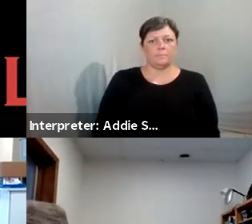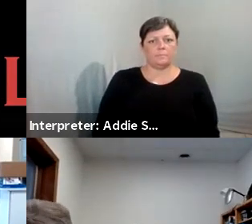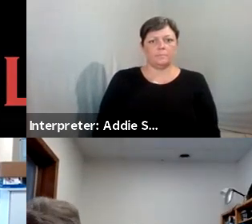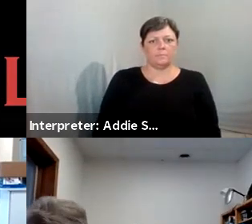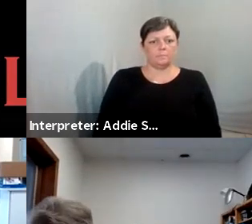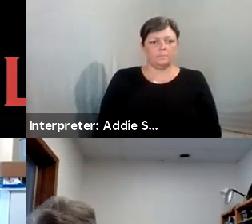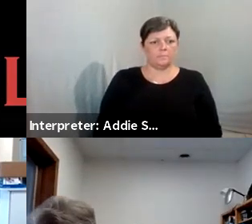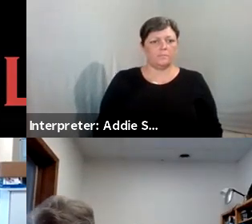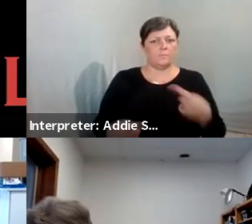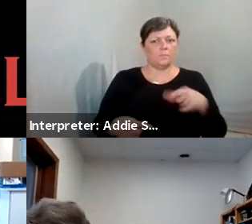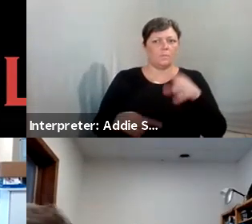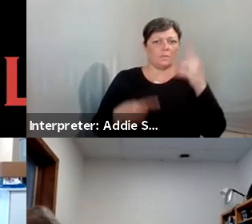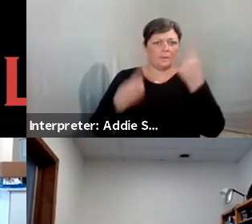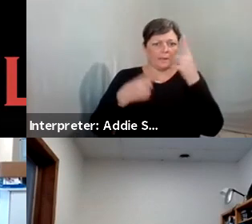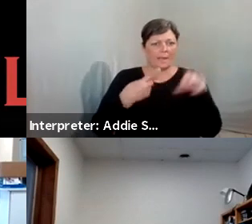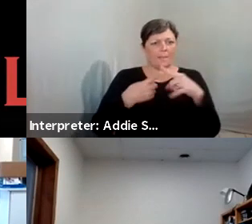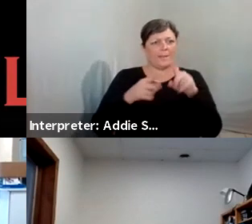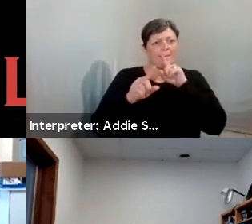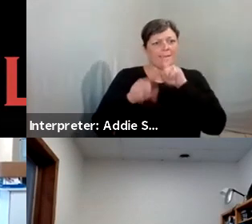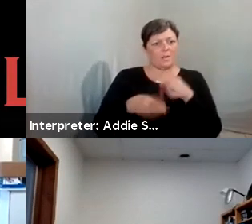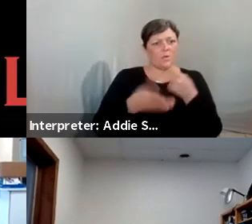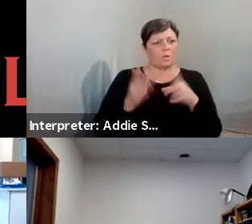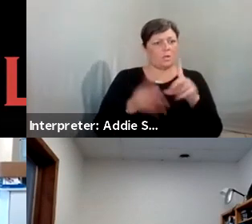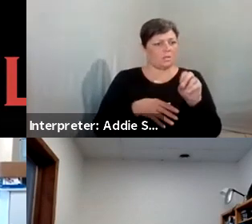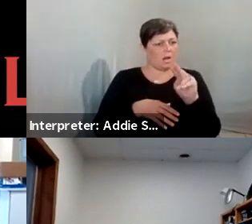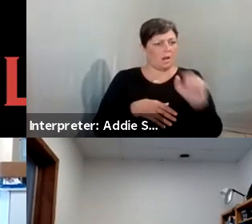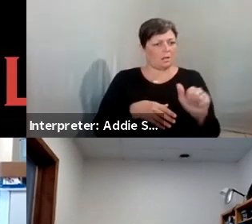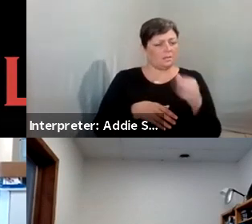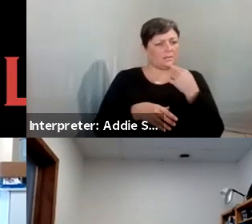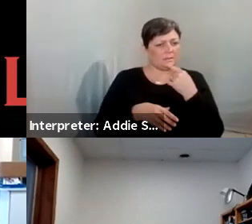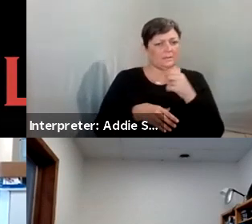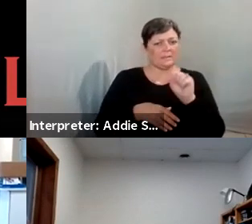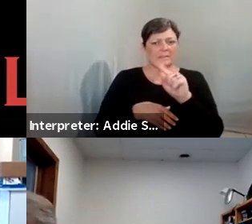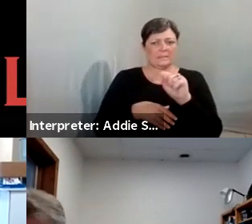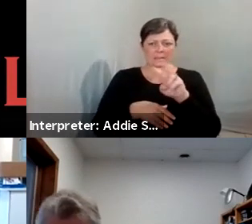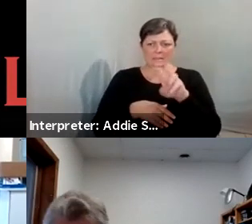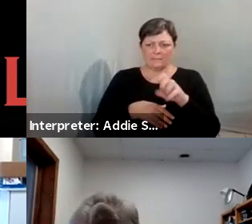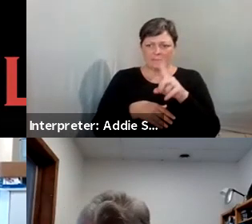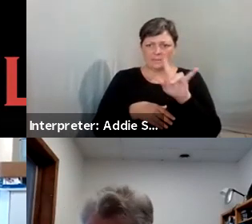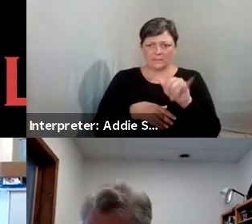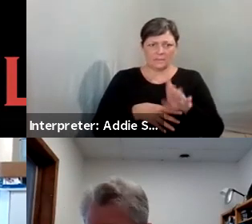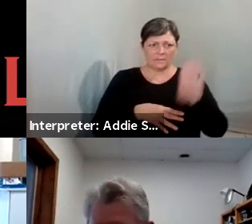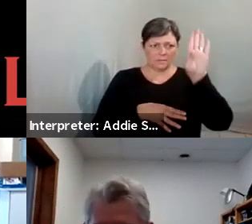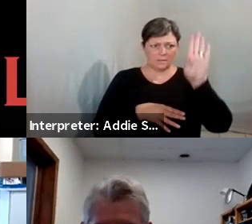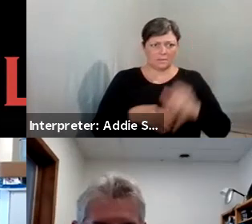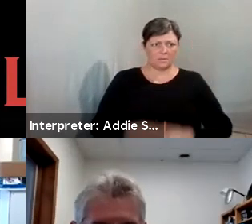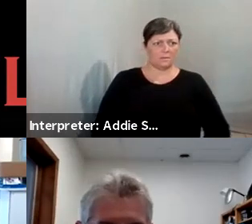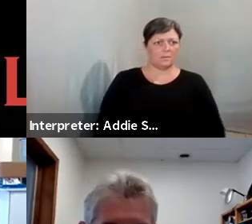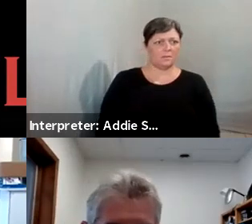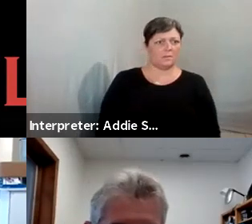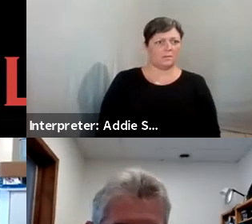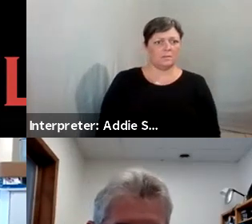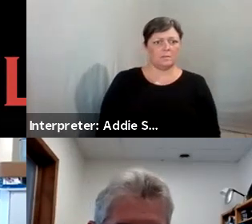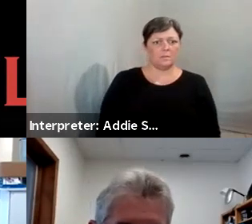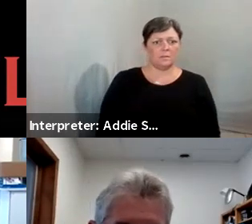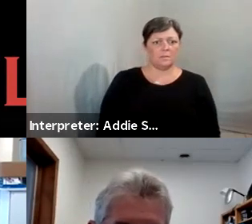And while you're kind of thinking of the answer to what Donna has proposed, Steve, did you have your hand up? And then